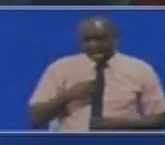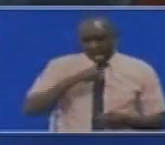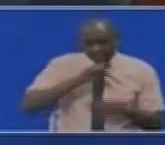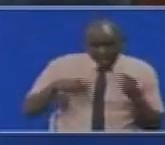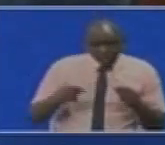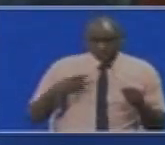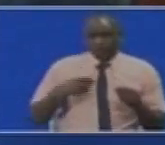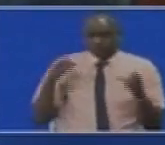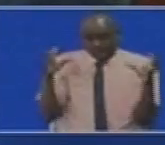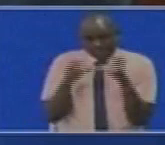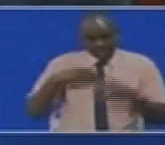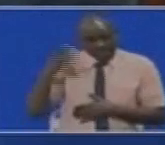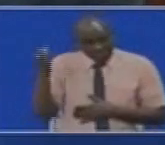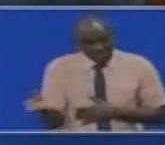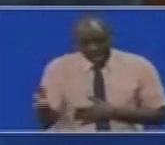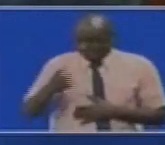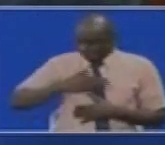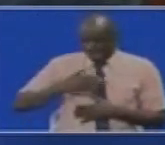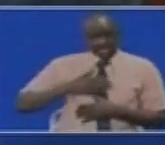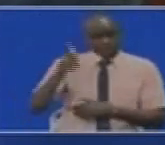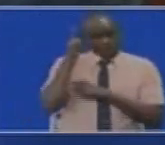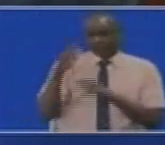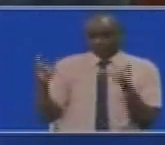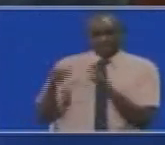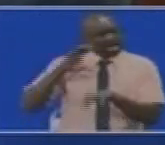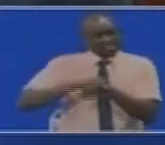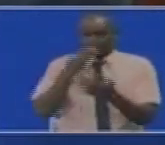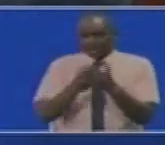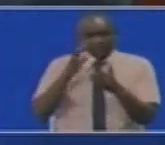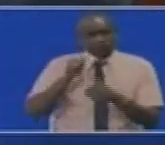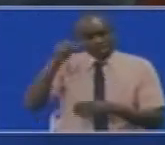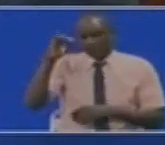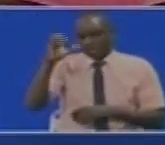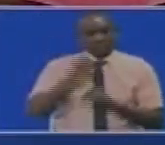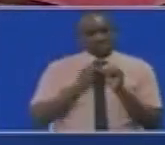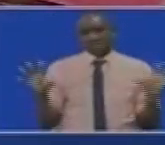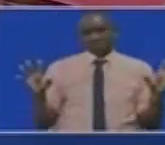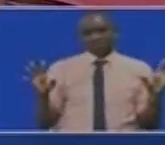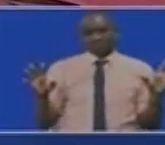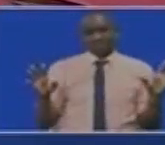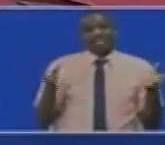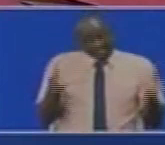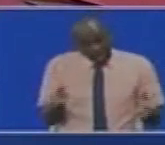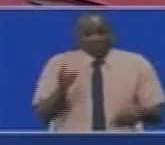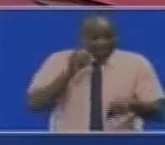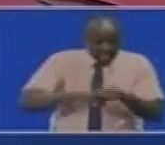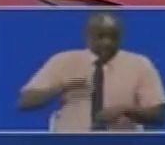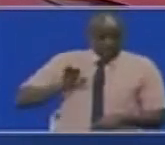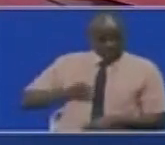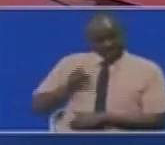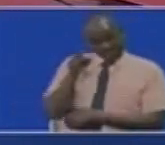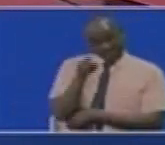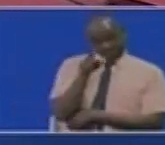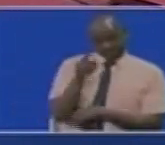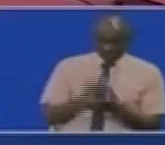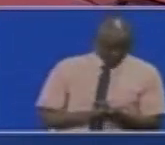representing companies of NYS, my law firm has not received any money from NYS. Zamu ya Bi Consolata Nkatha Maina